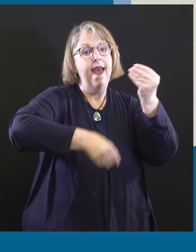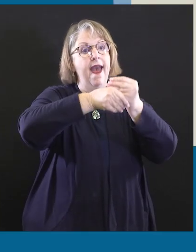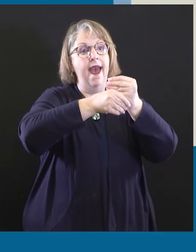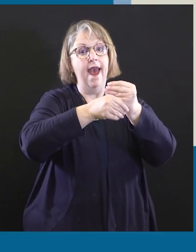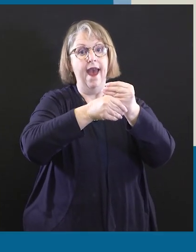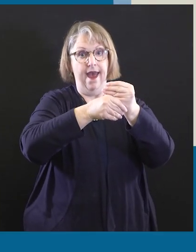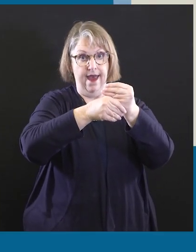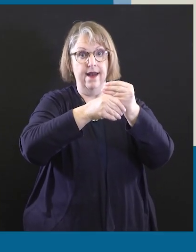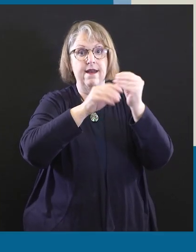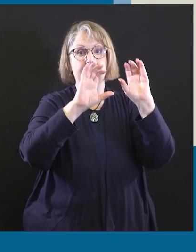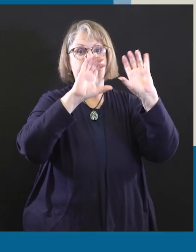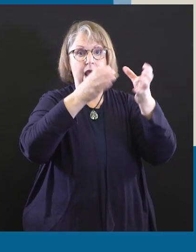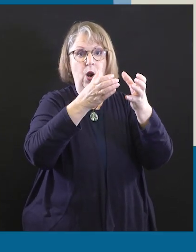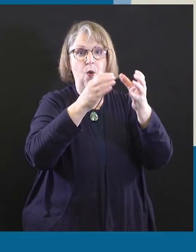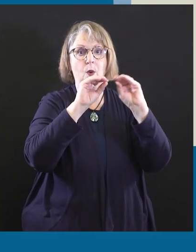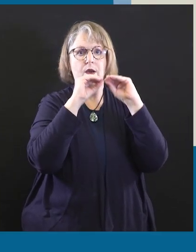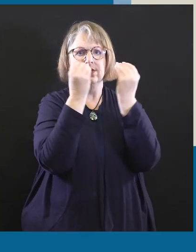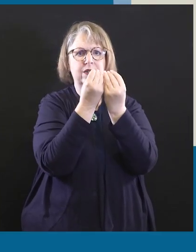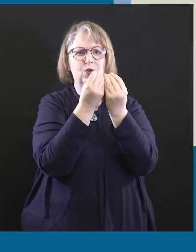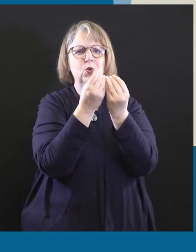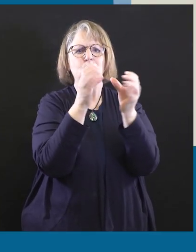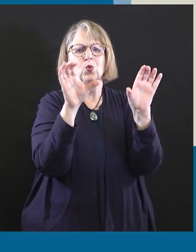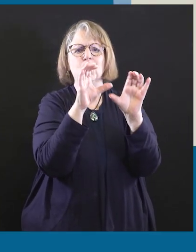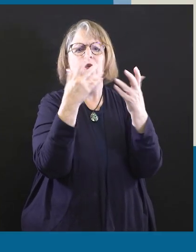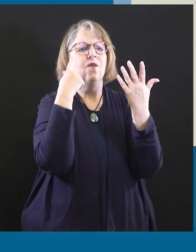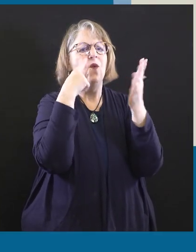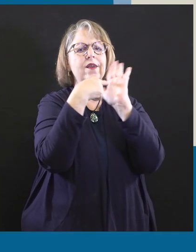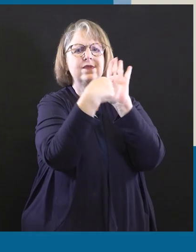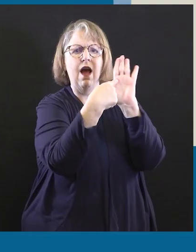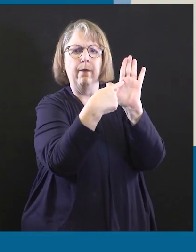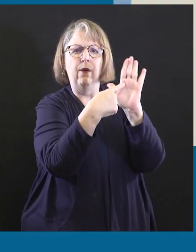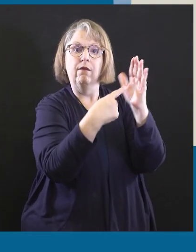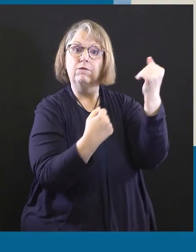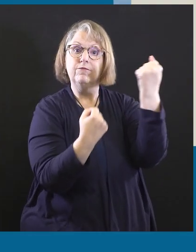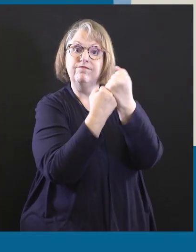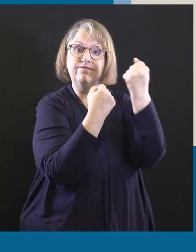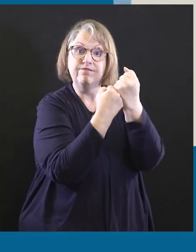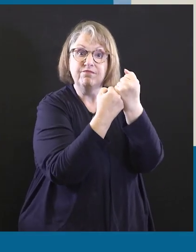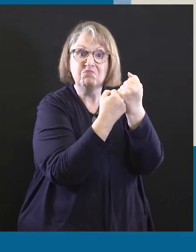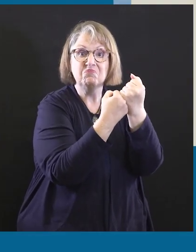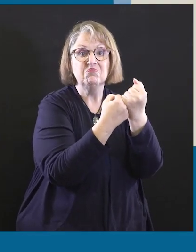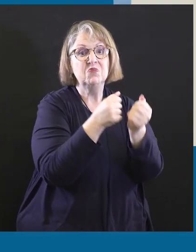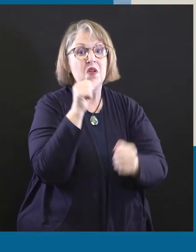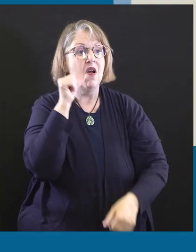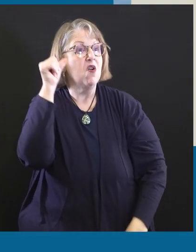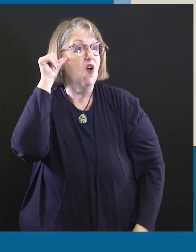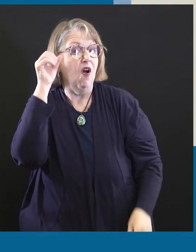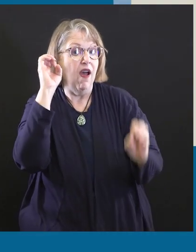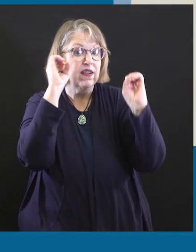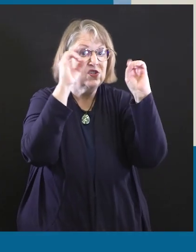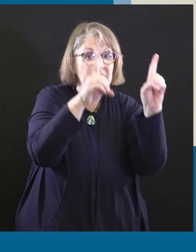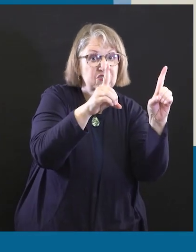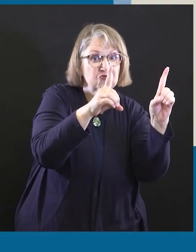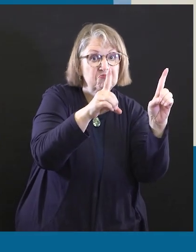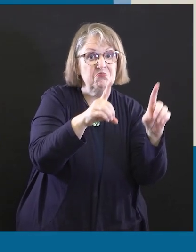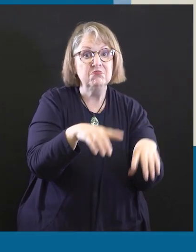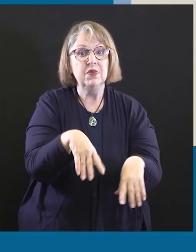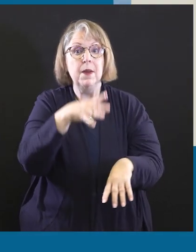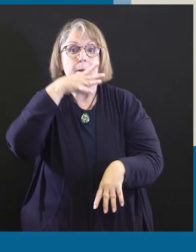Click on categories and add an explanation of what the organization does.